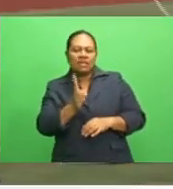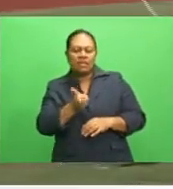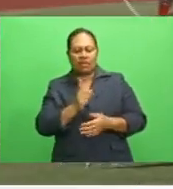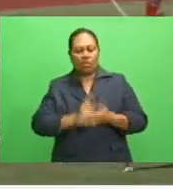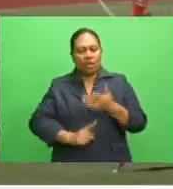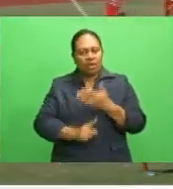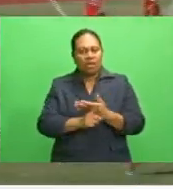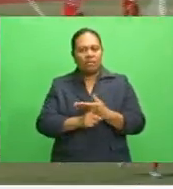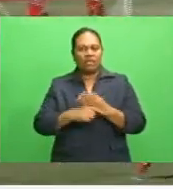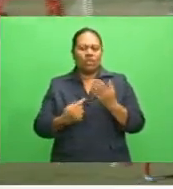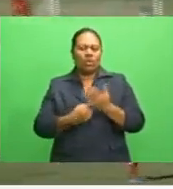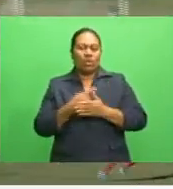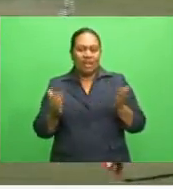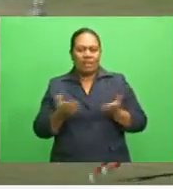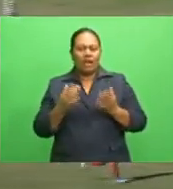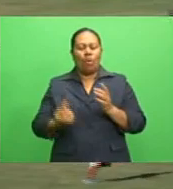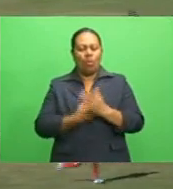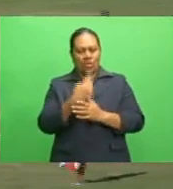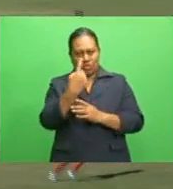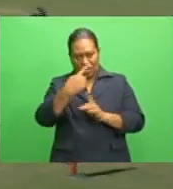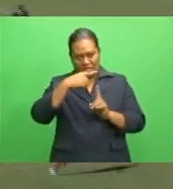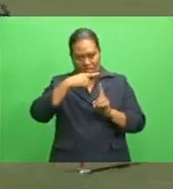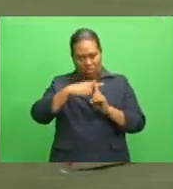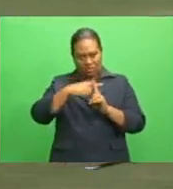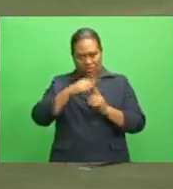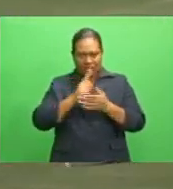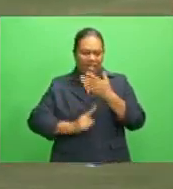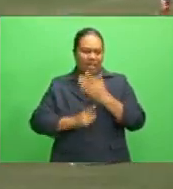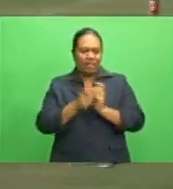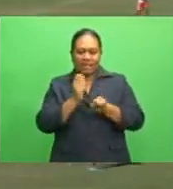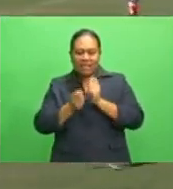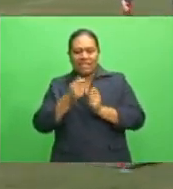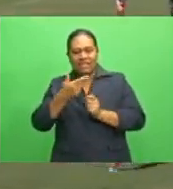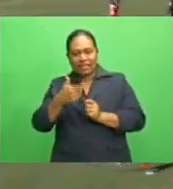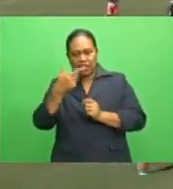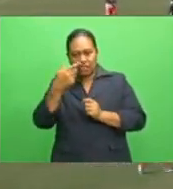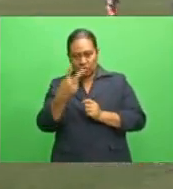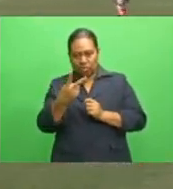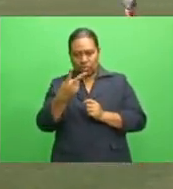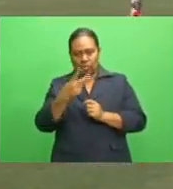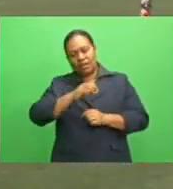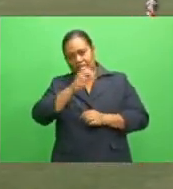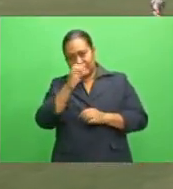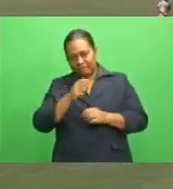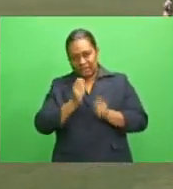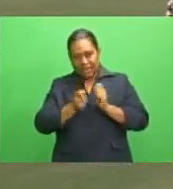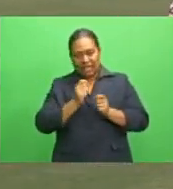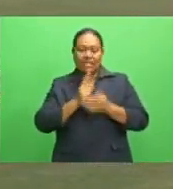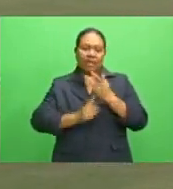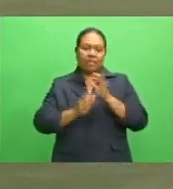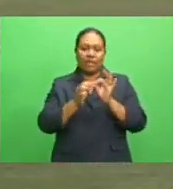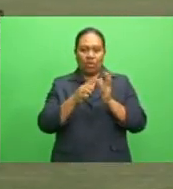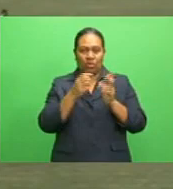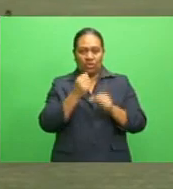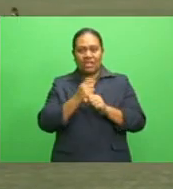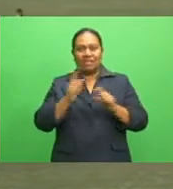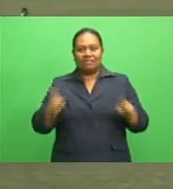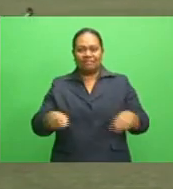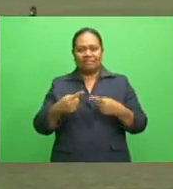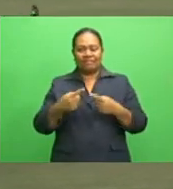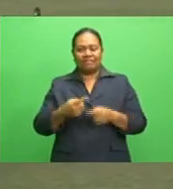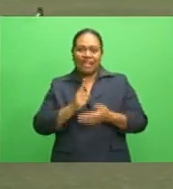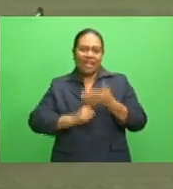the only player who tested positive out of the 72 tests that were carried out during the Punja's Battle of the Giants tournament at Churchill